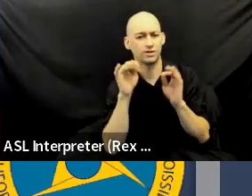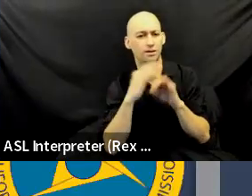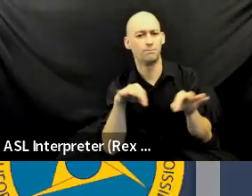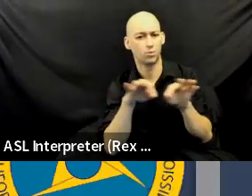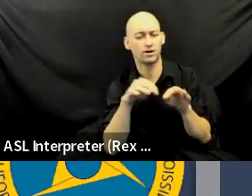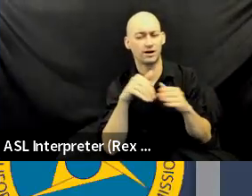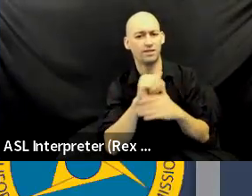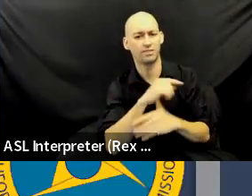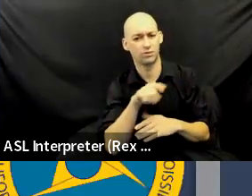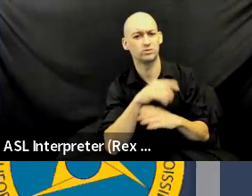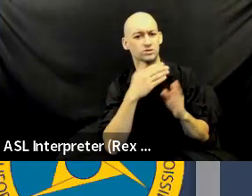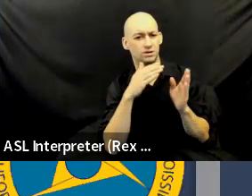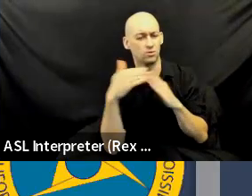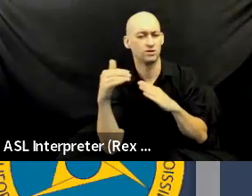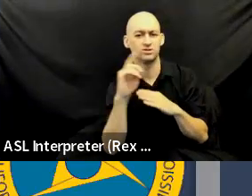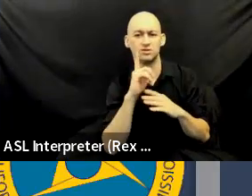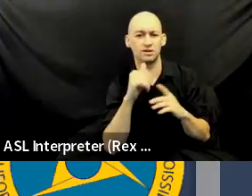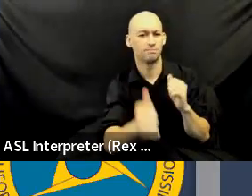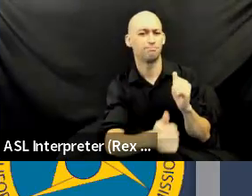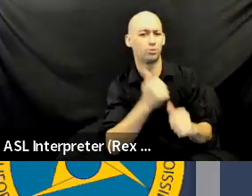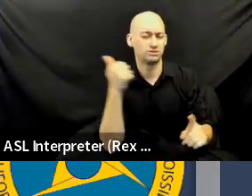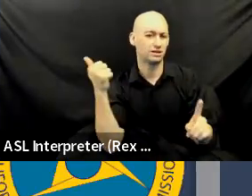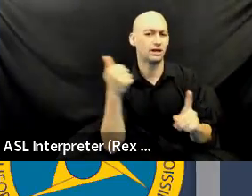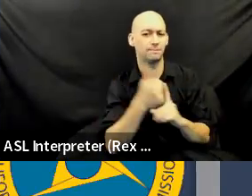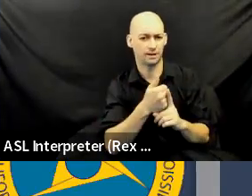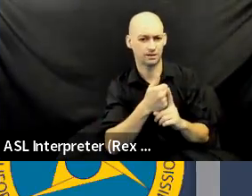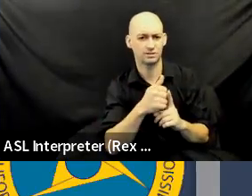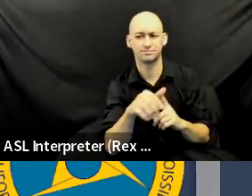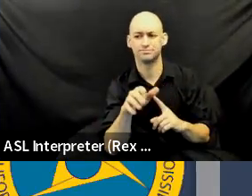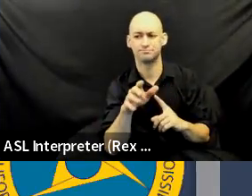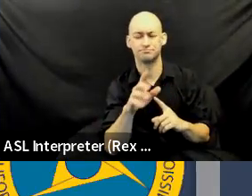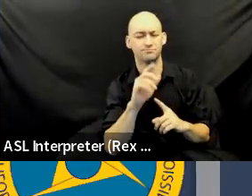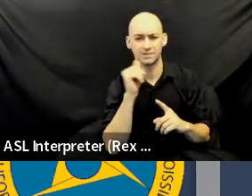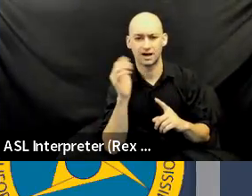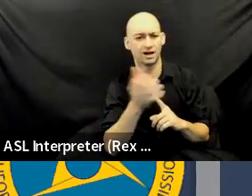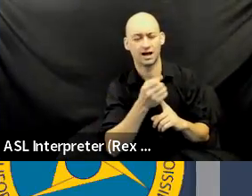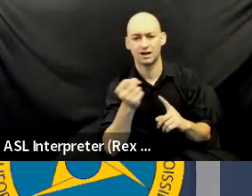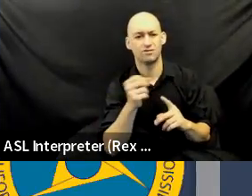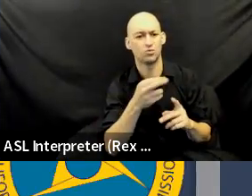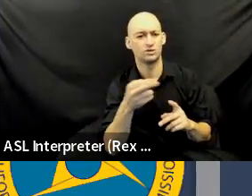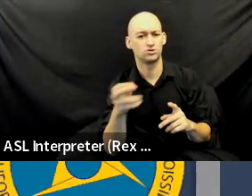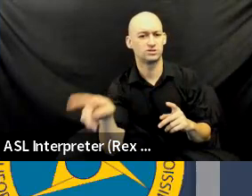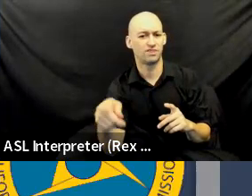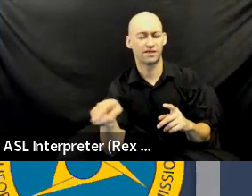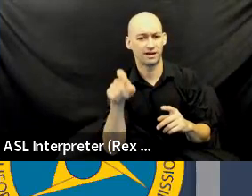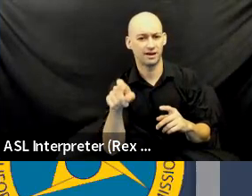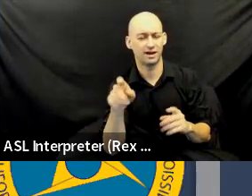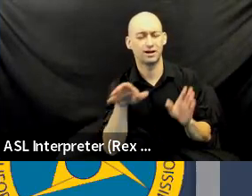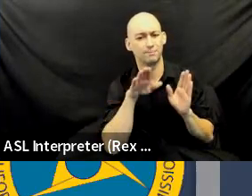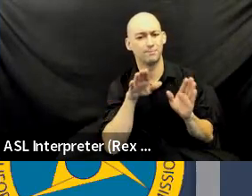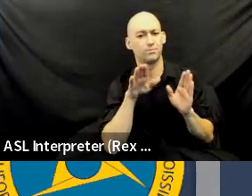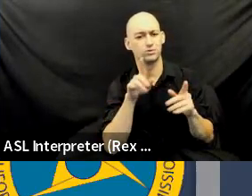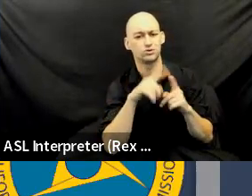those communities that are most impacted, that have not gotten the resources they need to really push towards